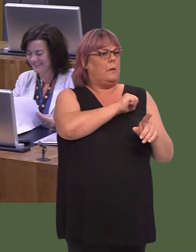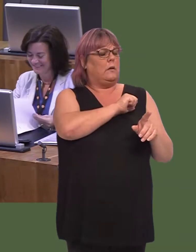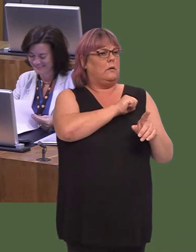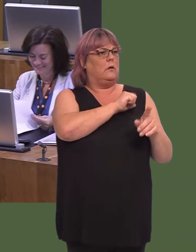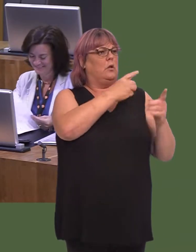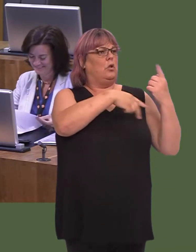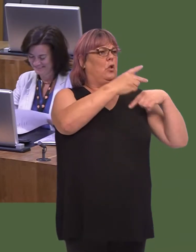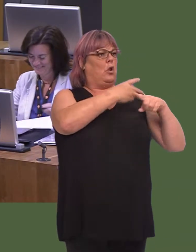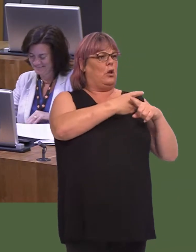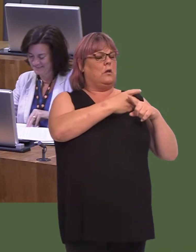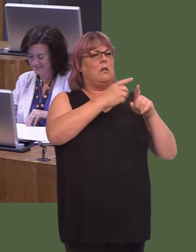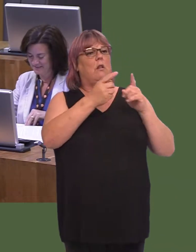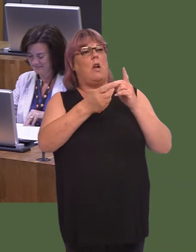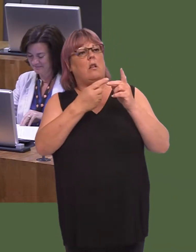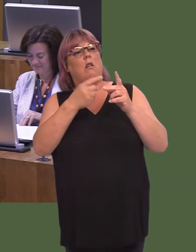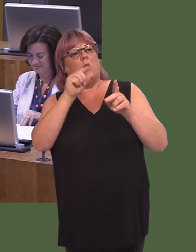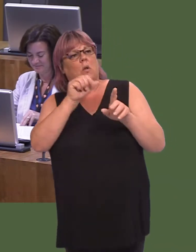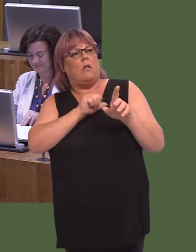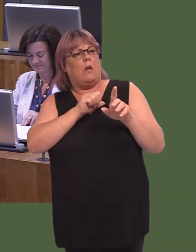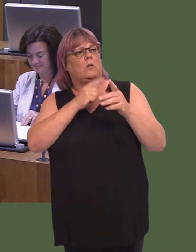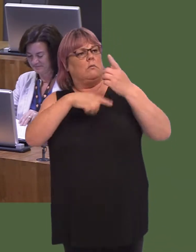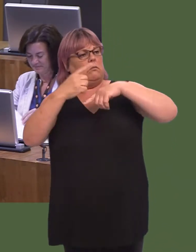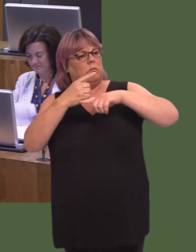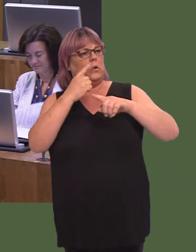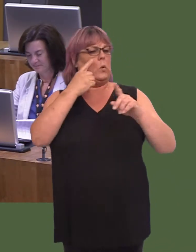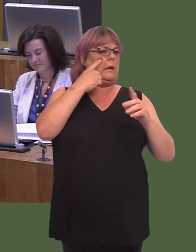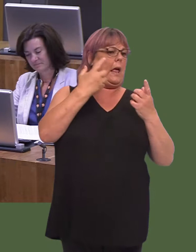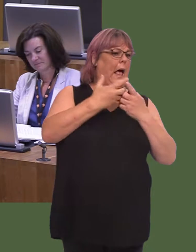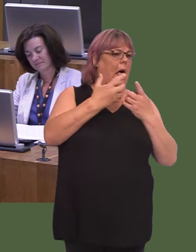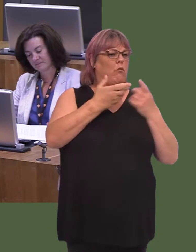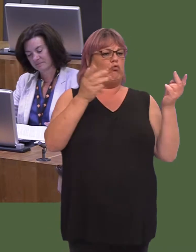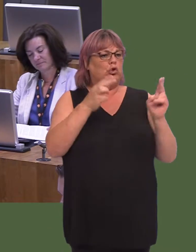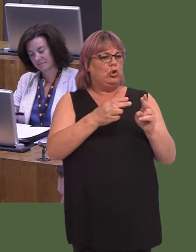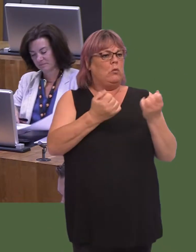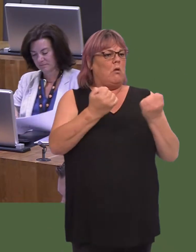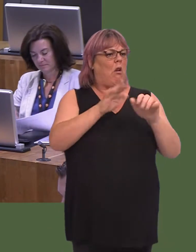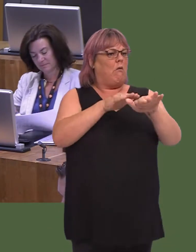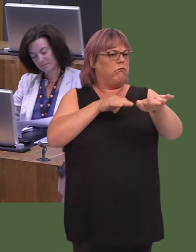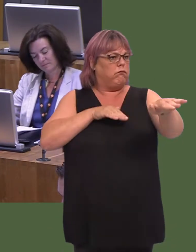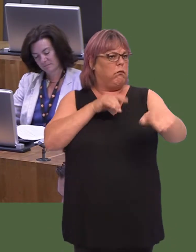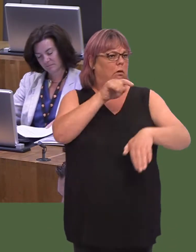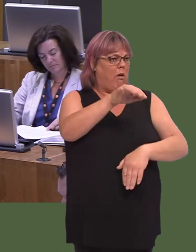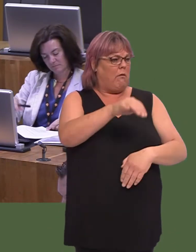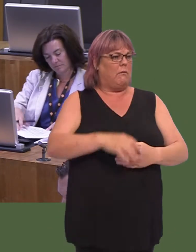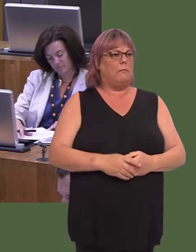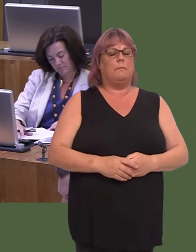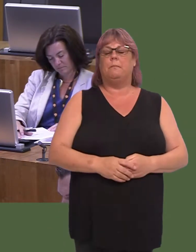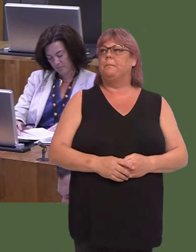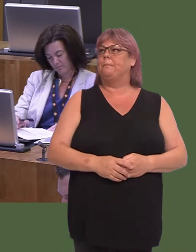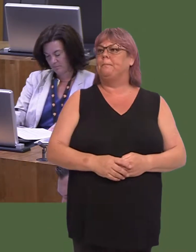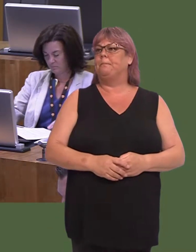2016 to 17 and £80,000 in 2017 to 18 to the council towards a study looking at the options to resolve traffic congestion in